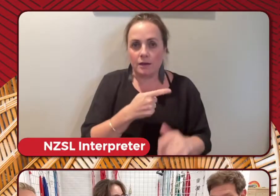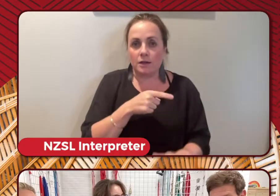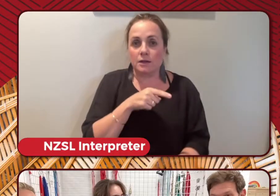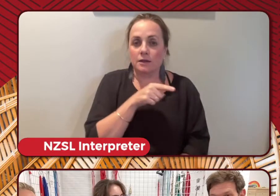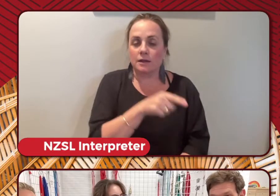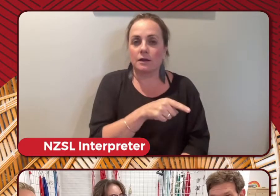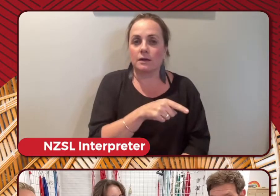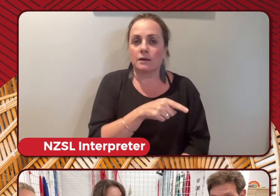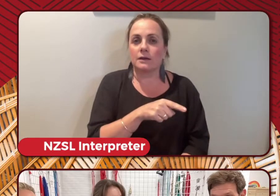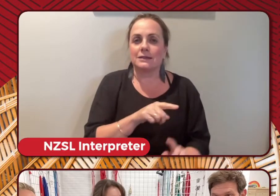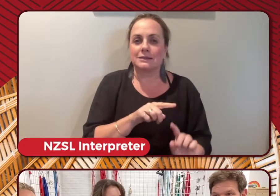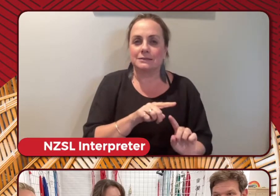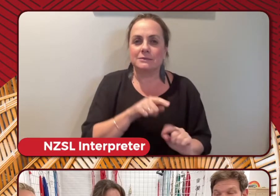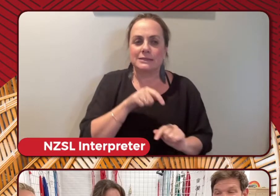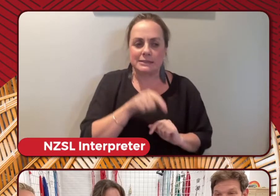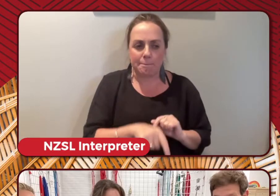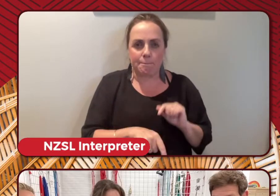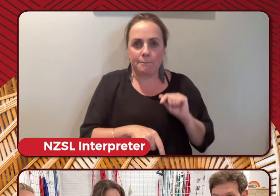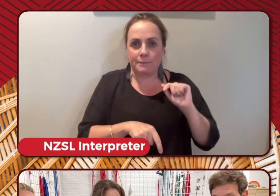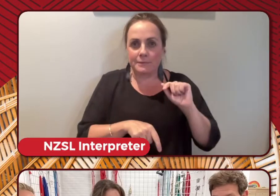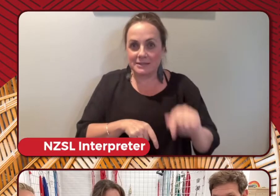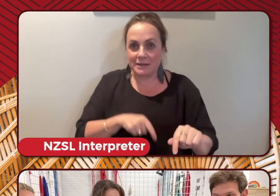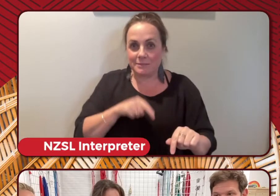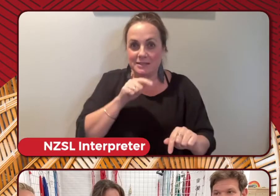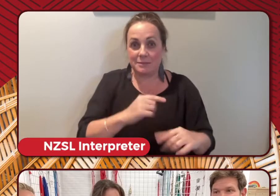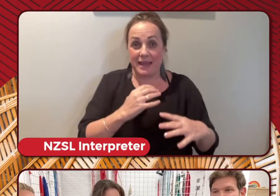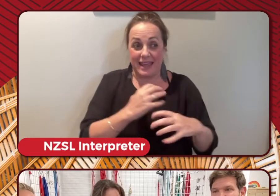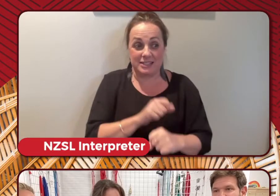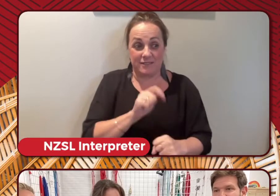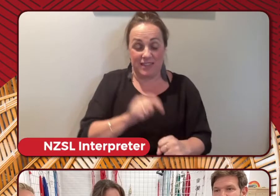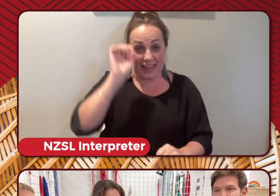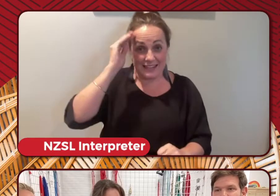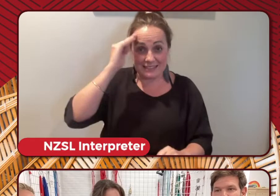a number of independent steps by the end of that intensive.